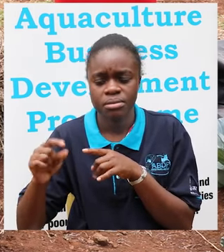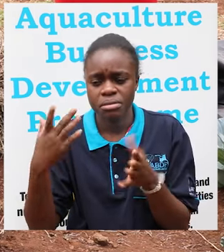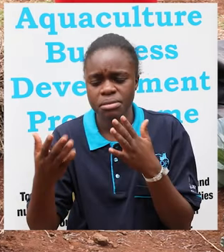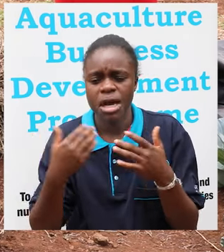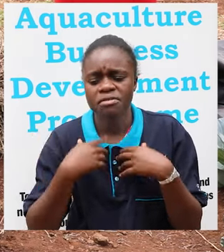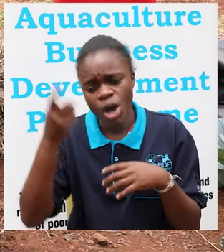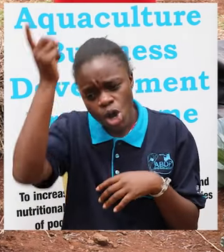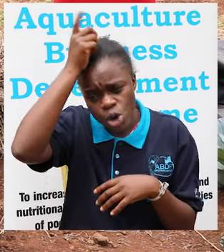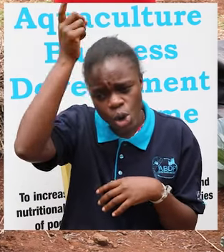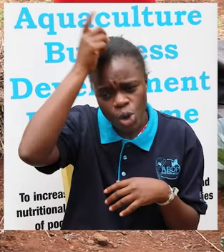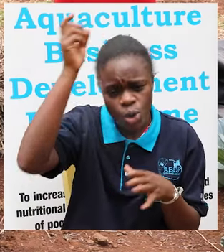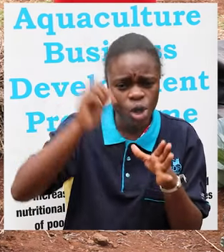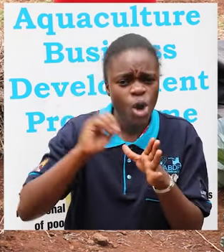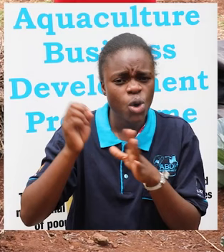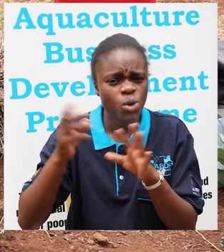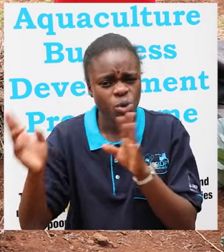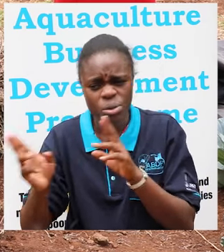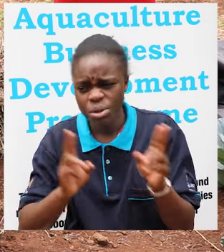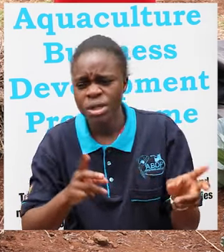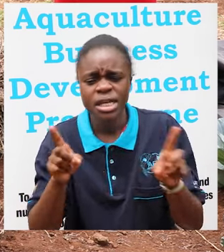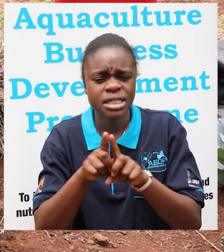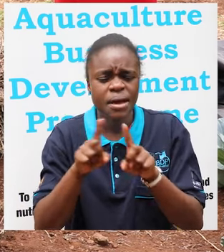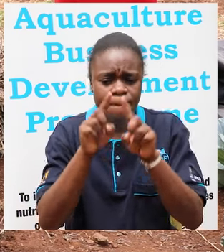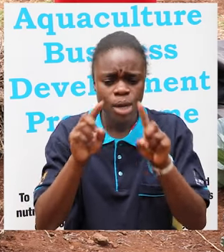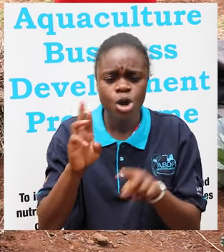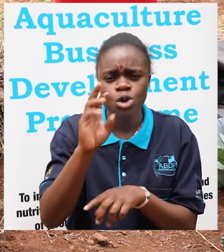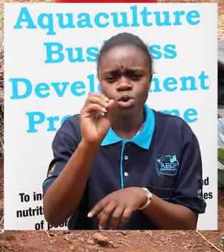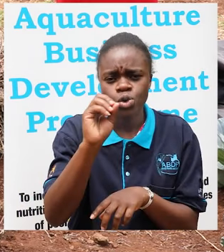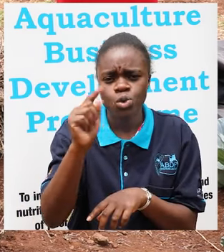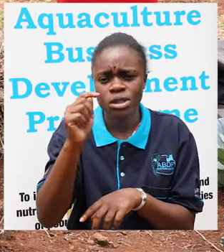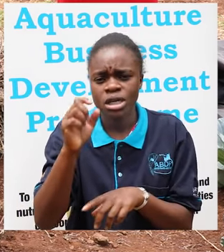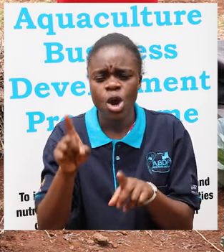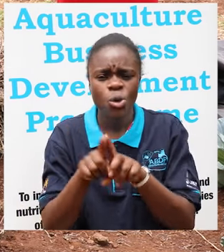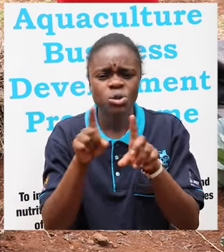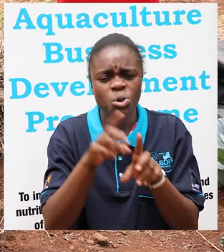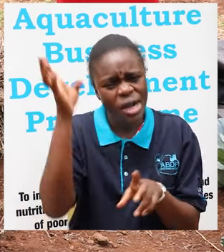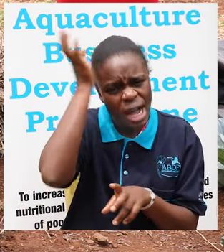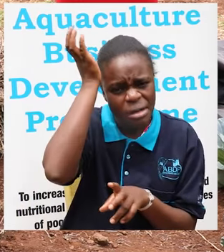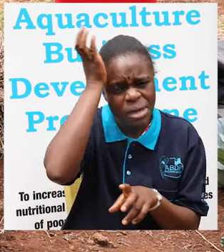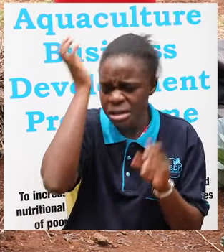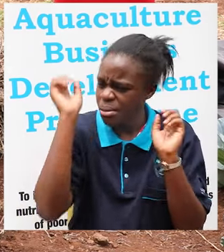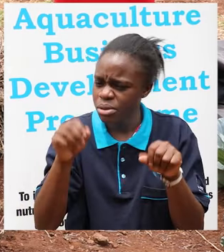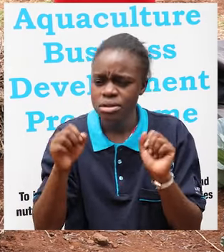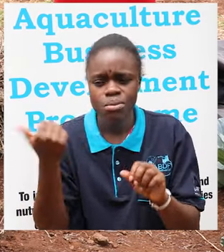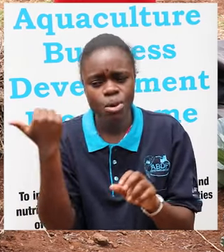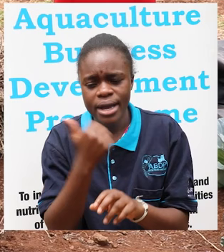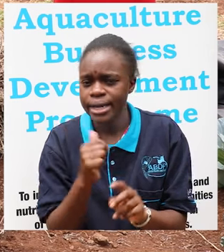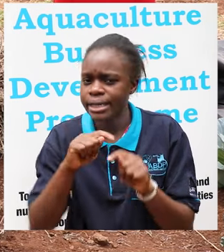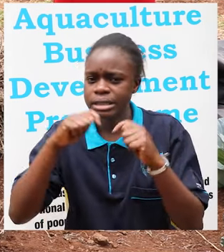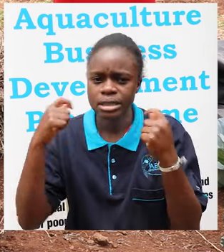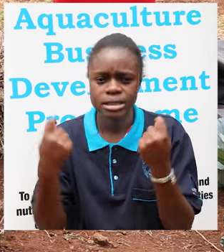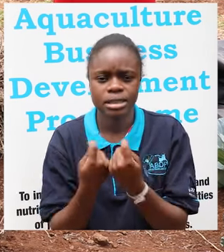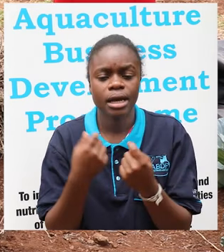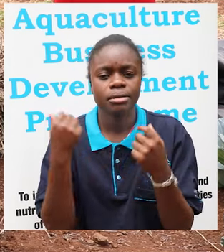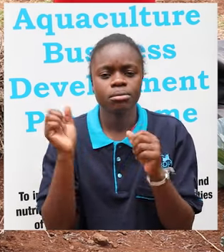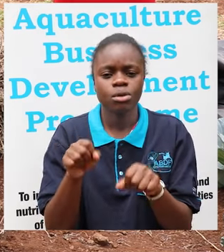local. You can grow even the root crops, you can grow even the headed crops like the cabbages, and you can grow the local and